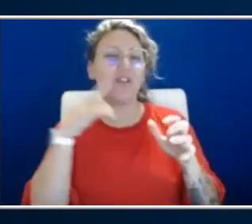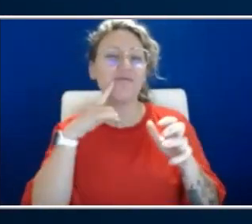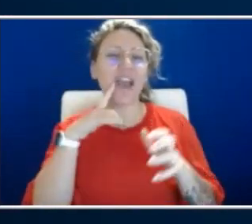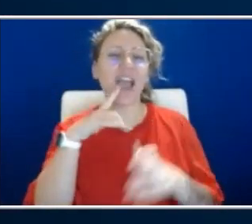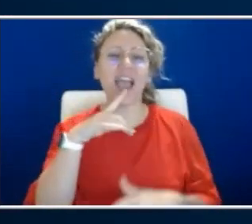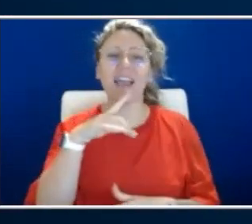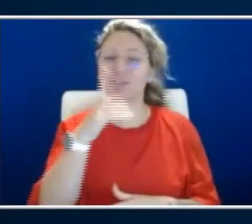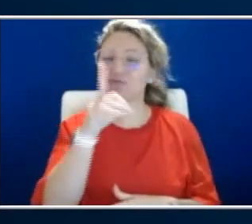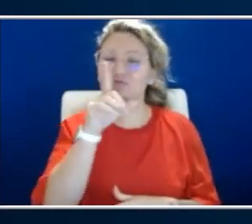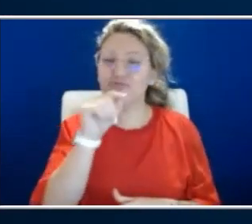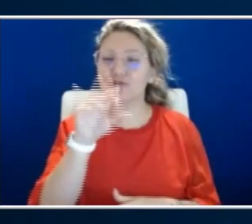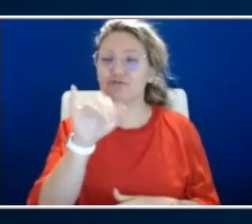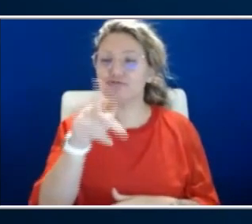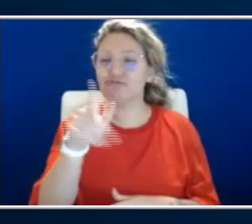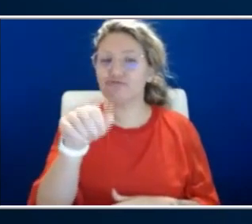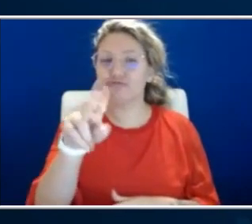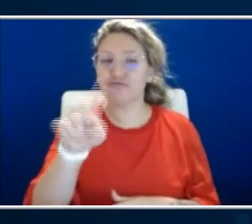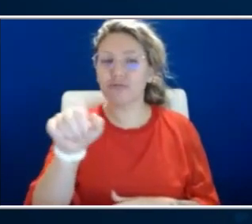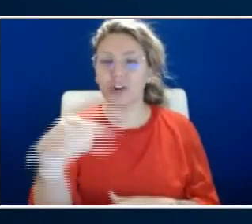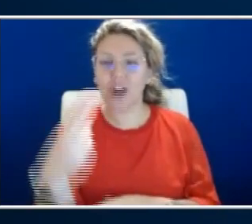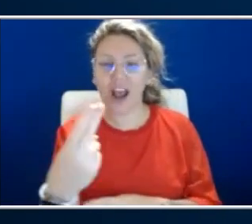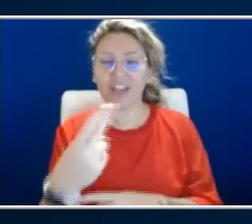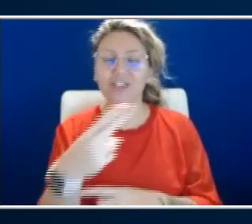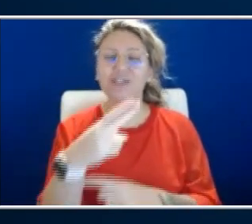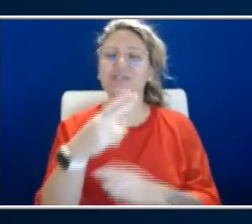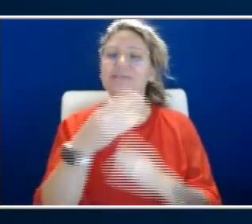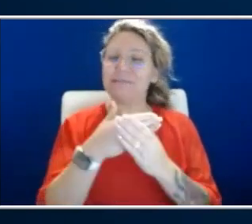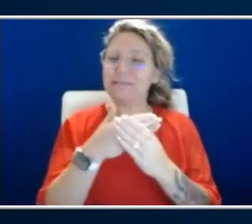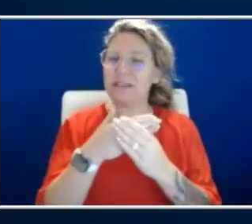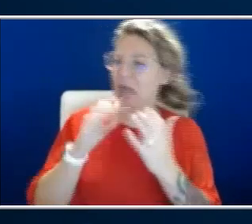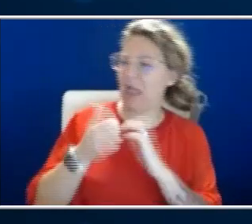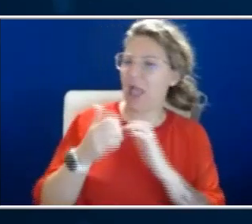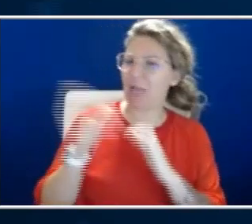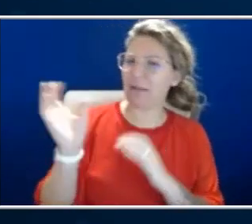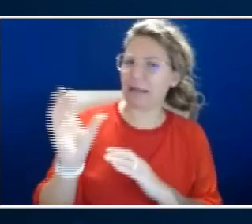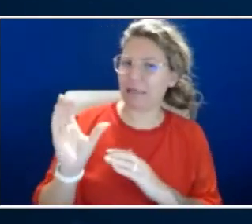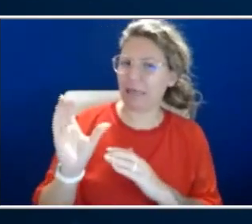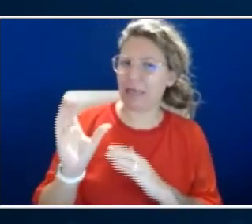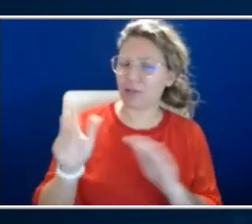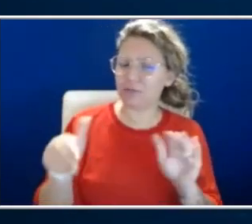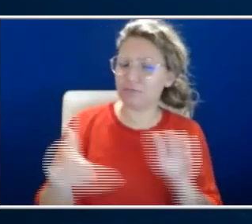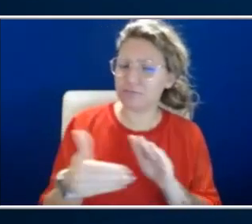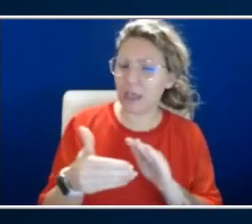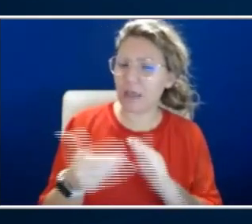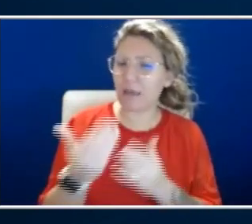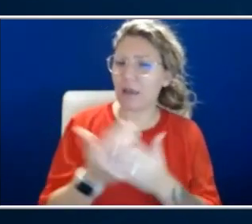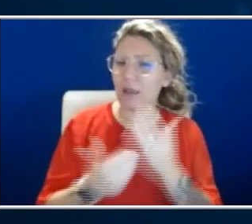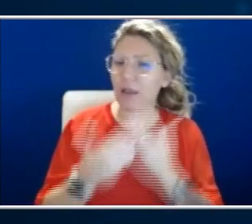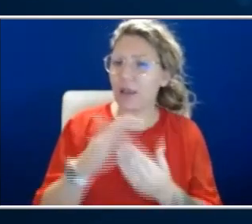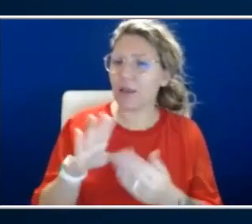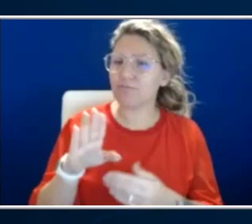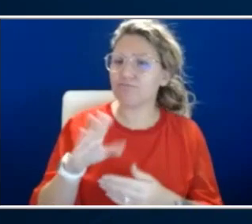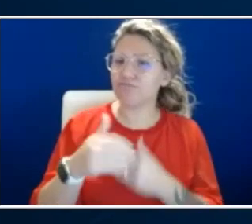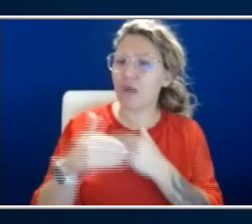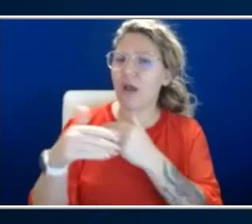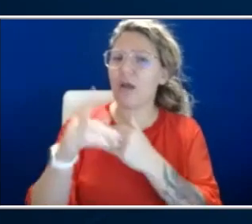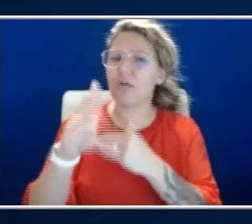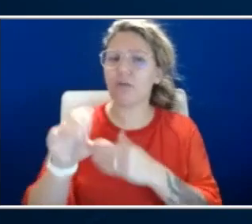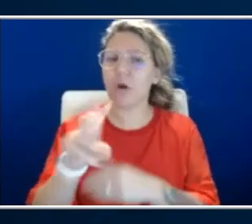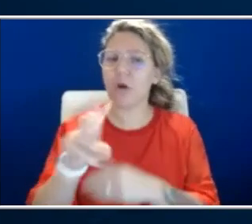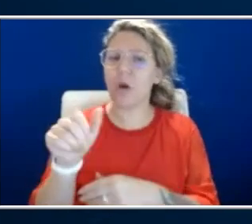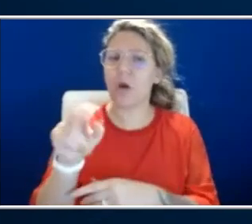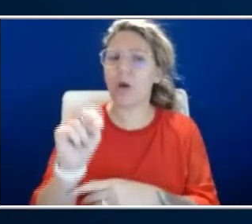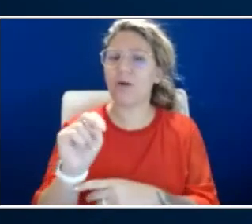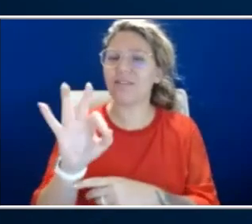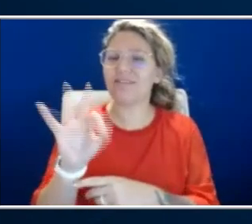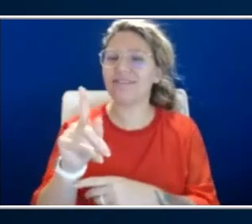calories would you estimate if you bake it, you do the hand breading, and you have your own waffles? How many calories?